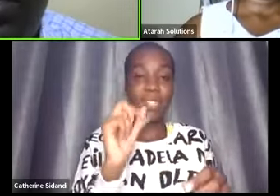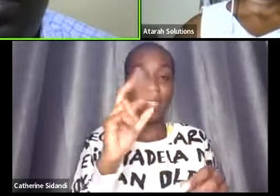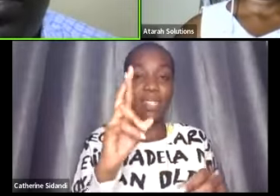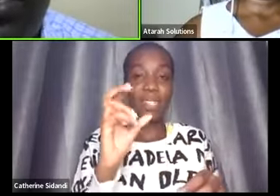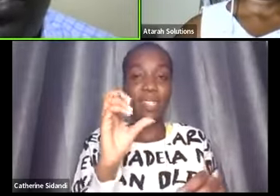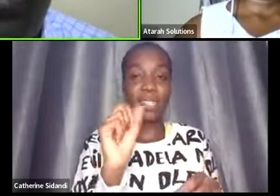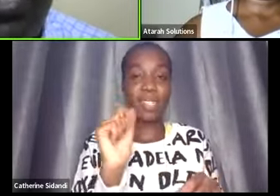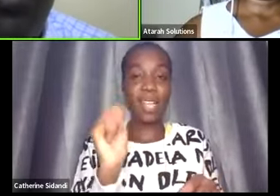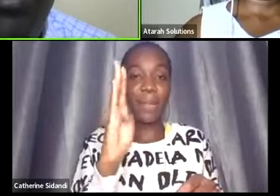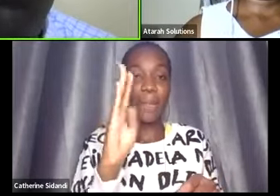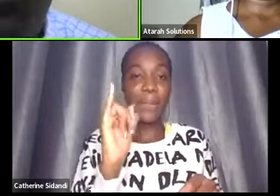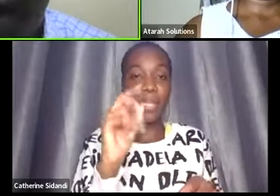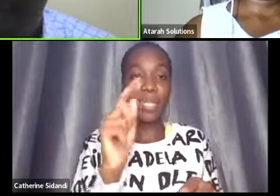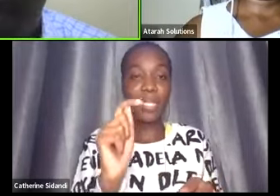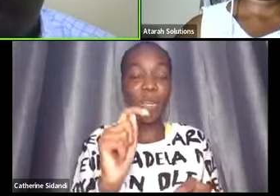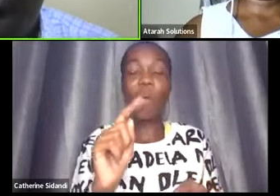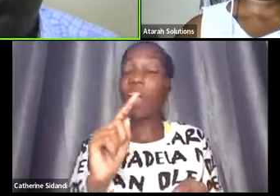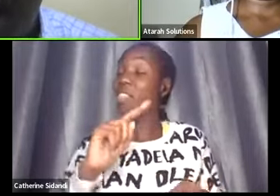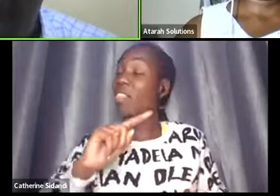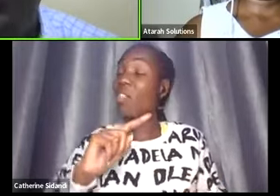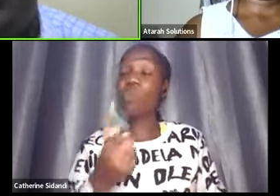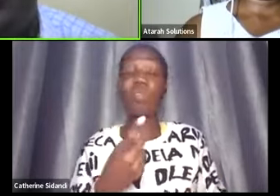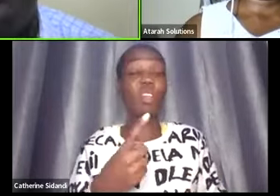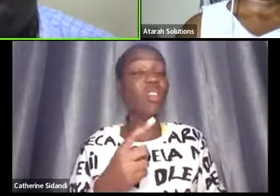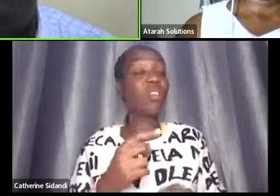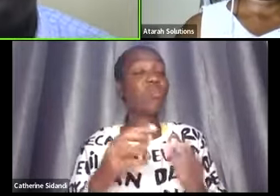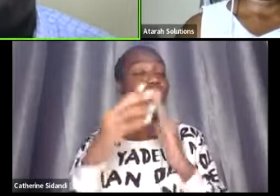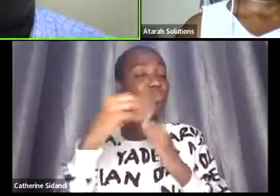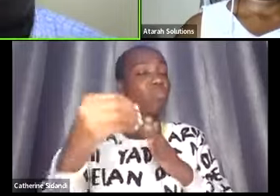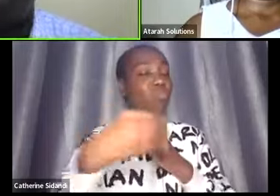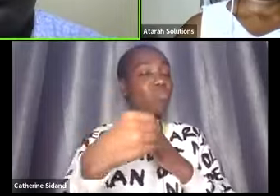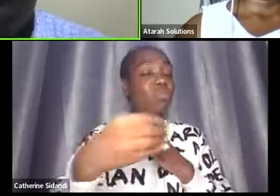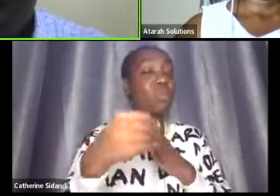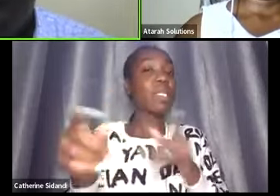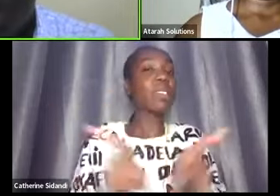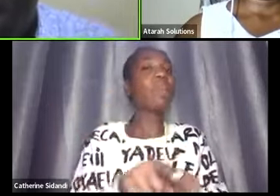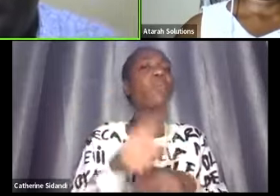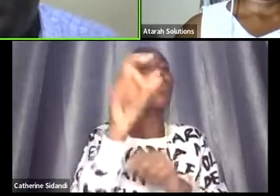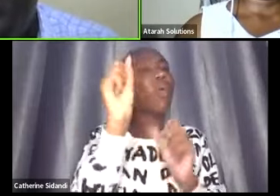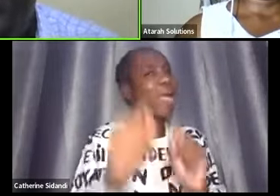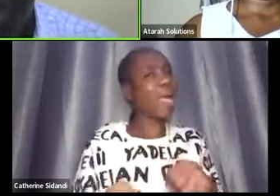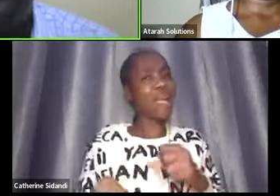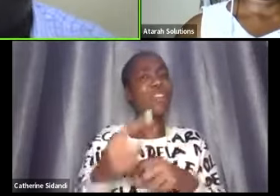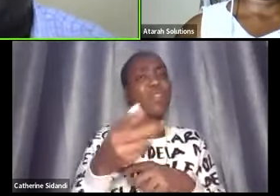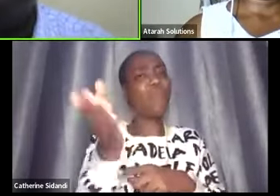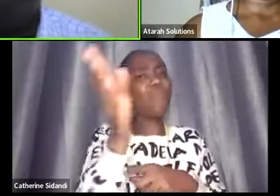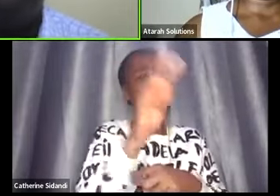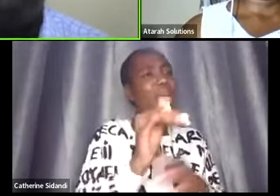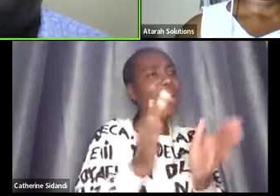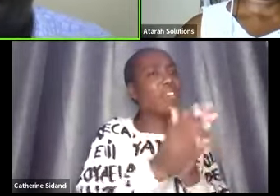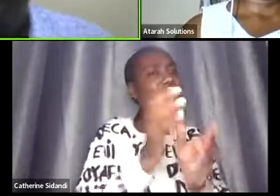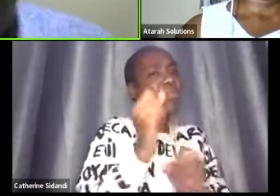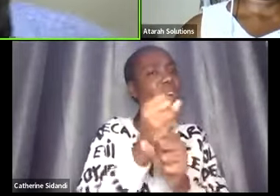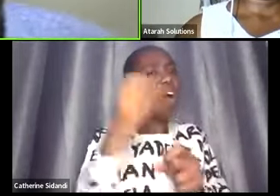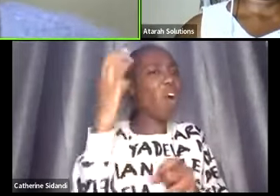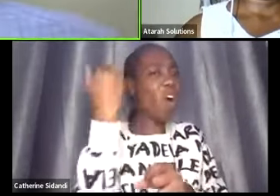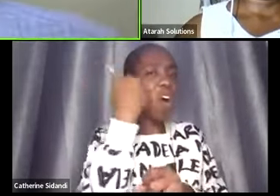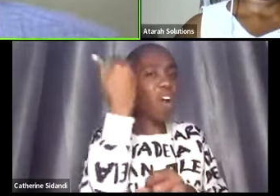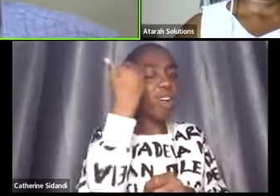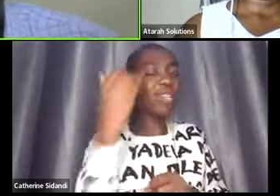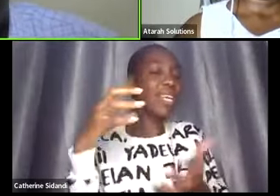hour. What are you guys waiting for? You can also be accredited by the courts and do court cases. 60% of them are